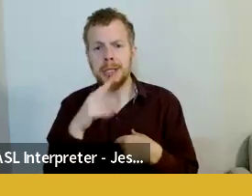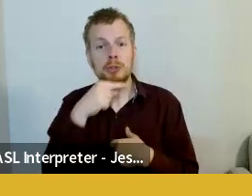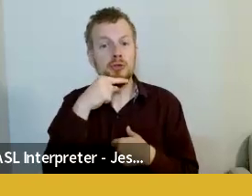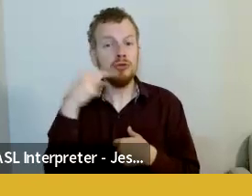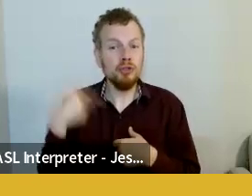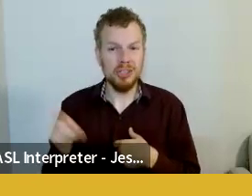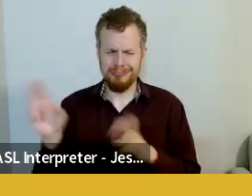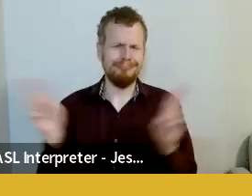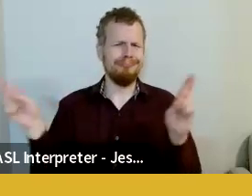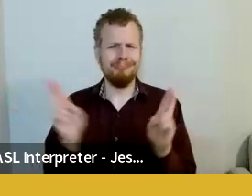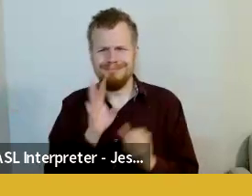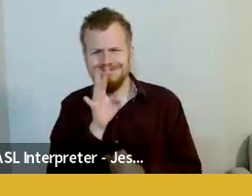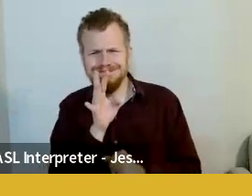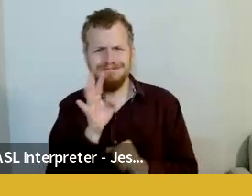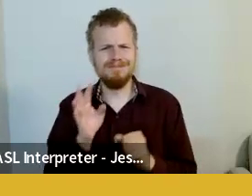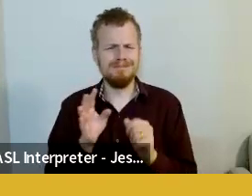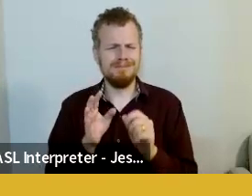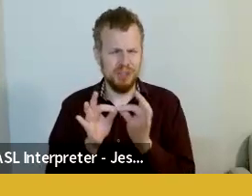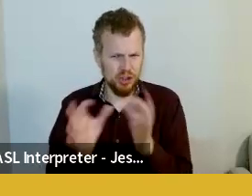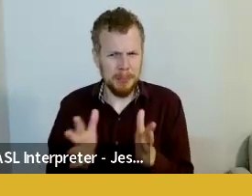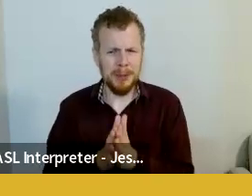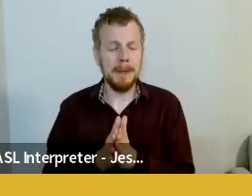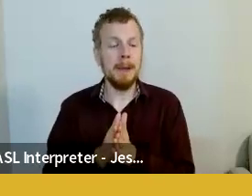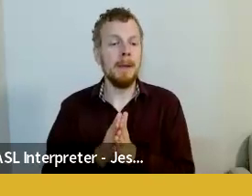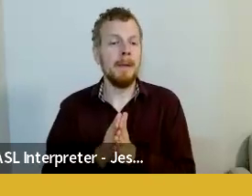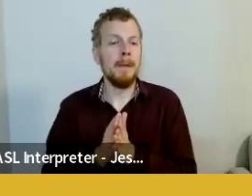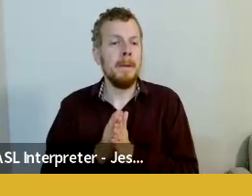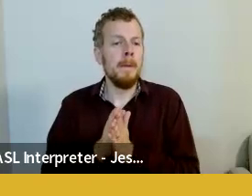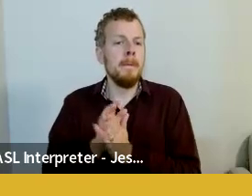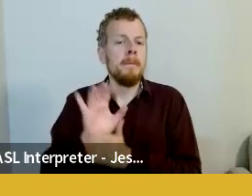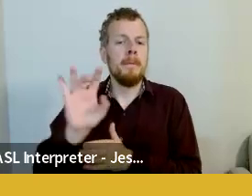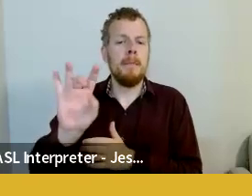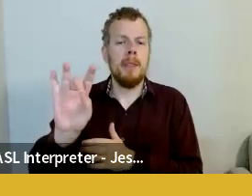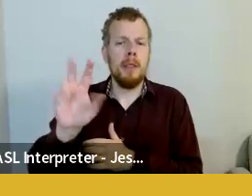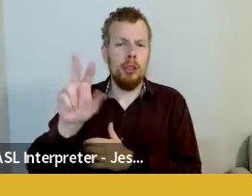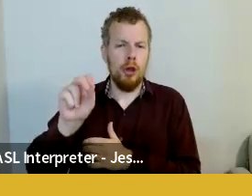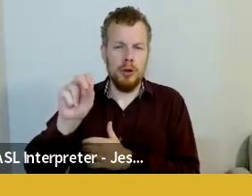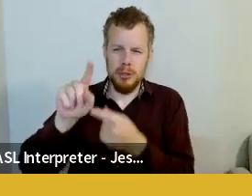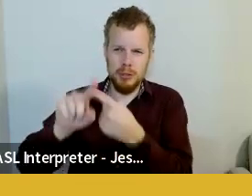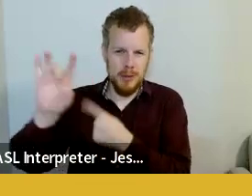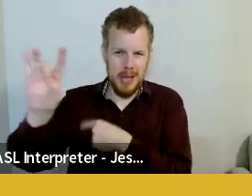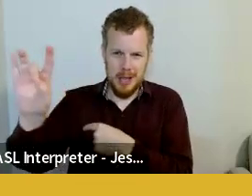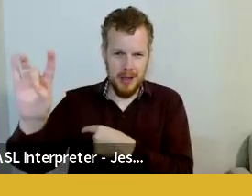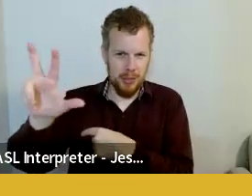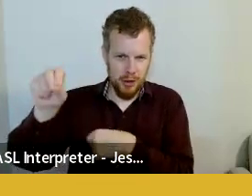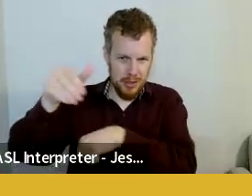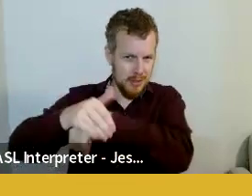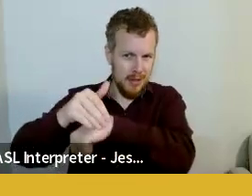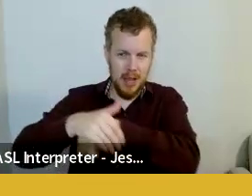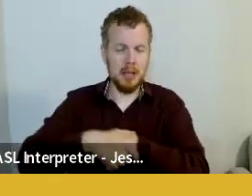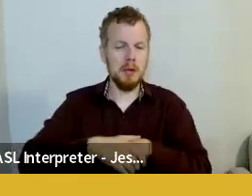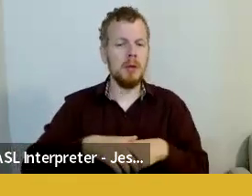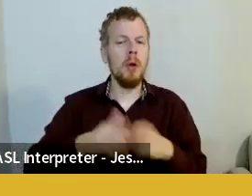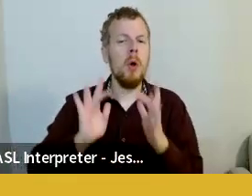do need it. The heat line is usually open from 8:30 a.m. to 8:30 p.m., but you can always check phila.gov or your.